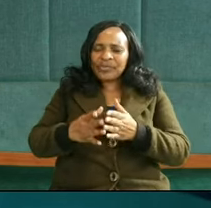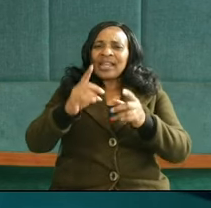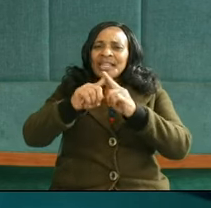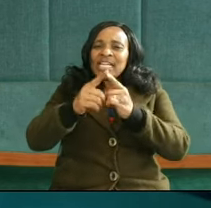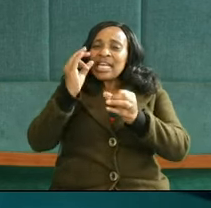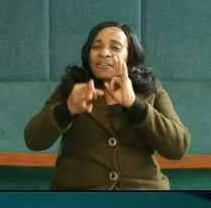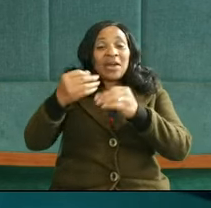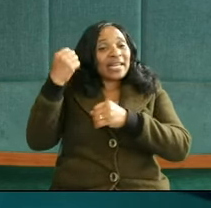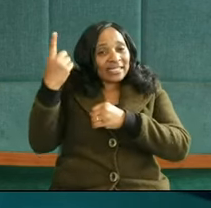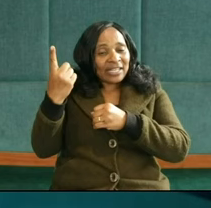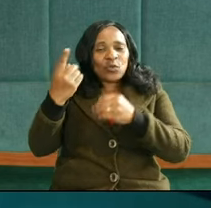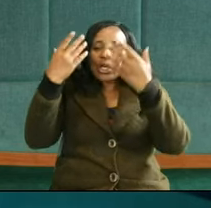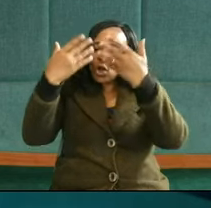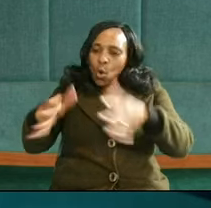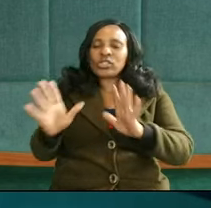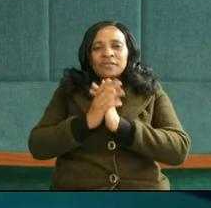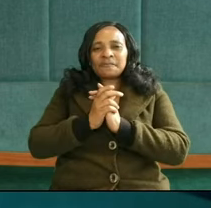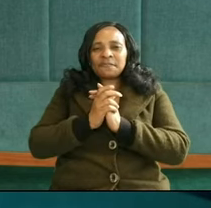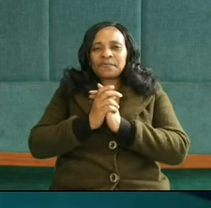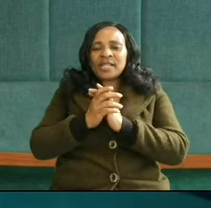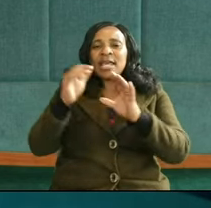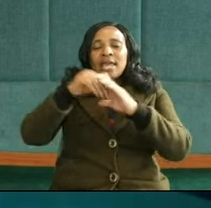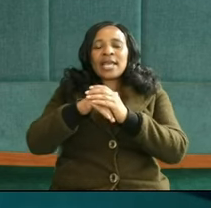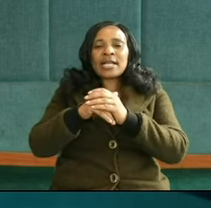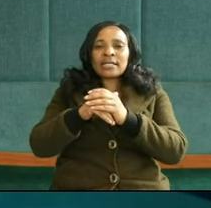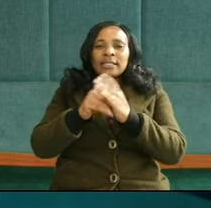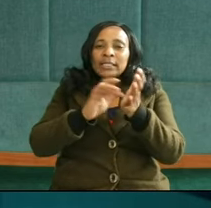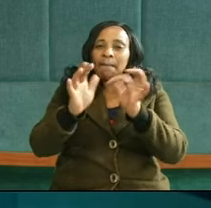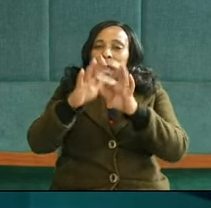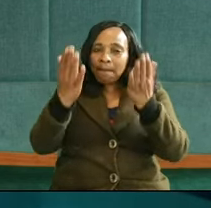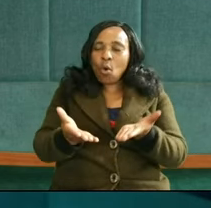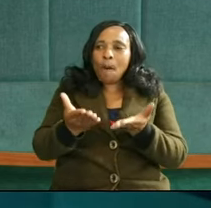lose out. We don't develop faith. In the book of